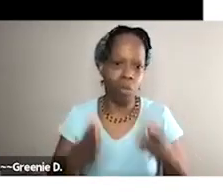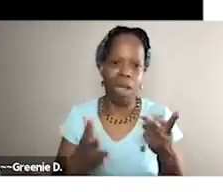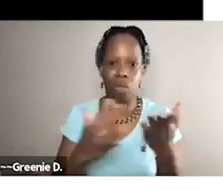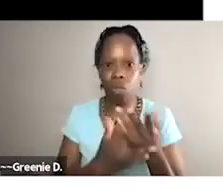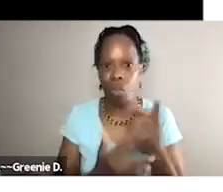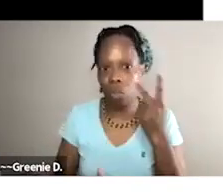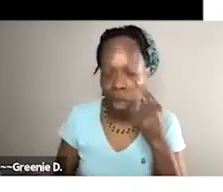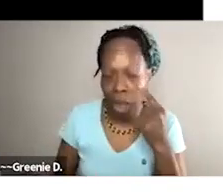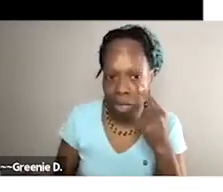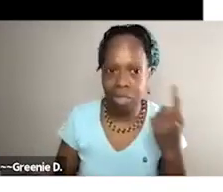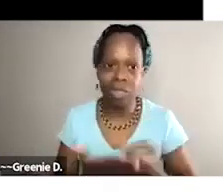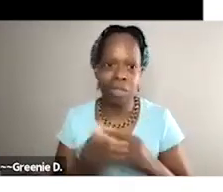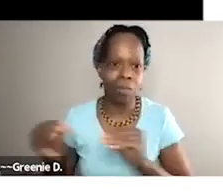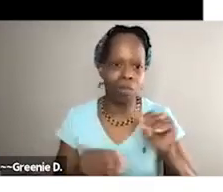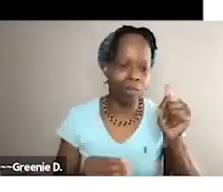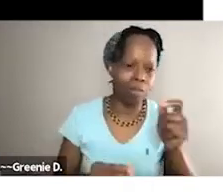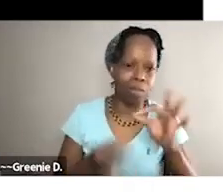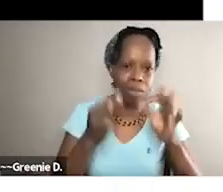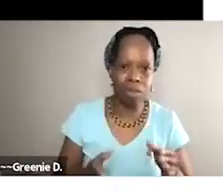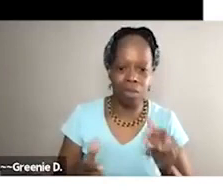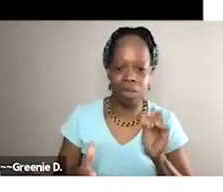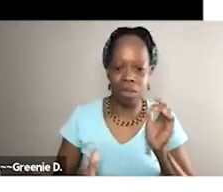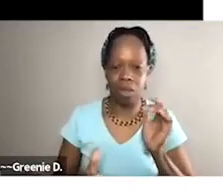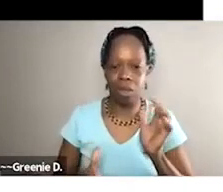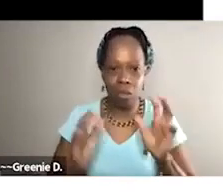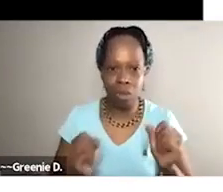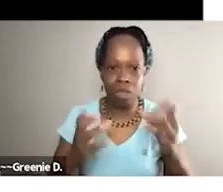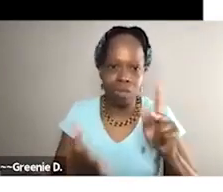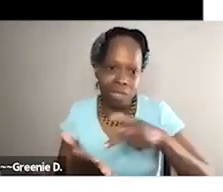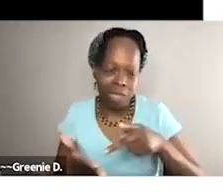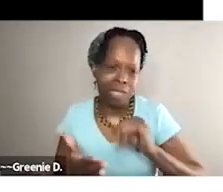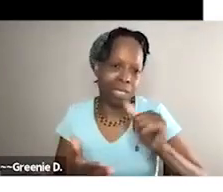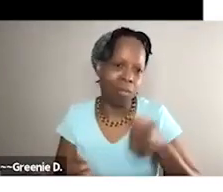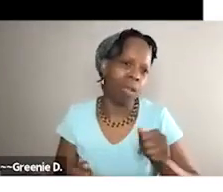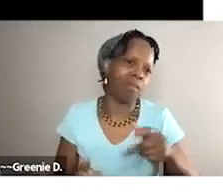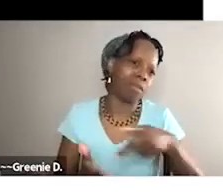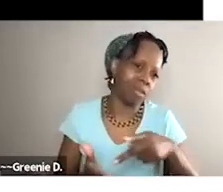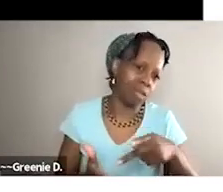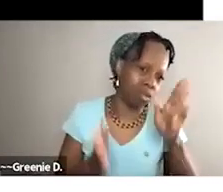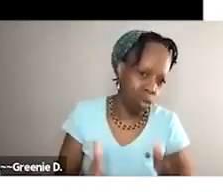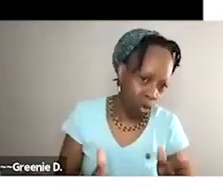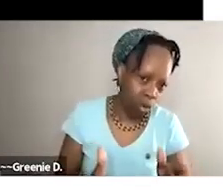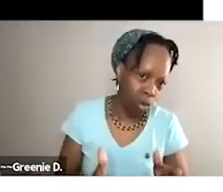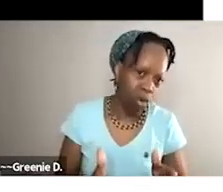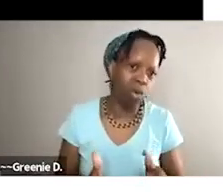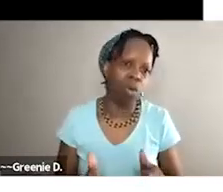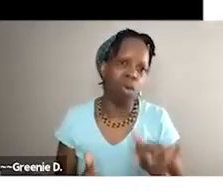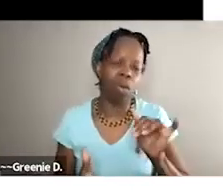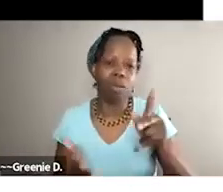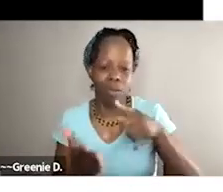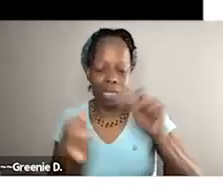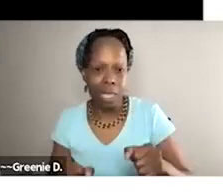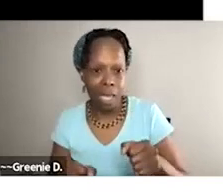interpreter communicates as much dance as the dancers who are speaking or the text of the sound call score. Dance can be touched, it can be